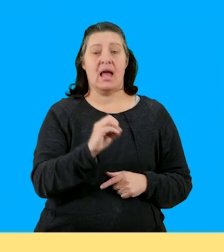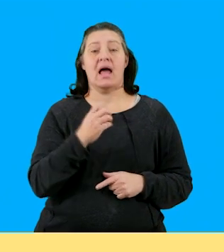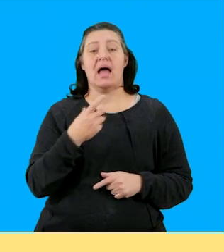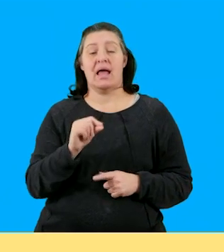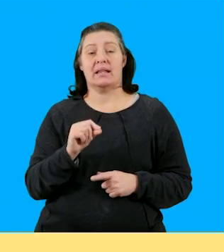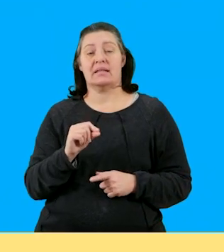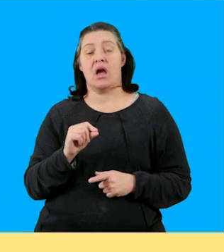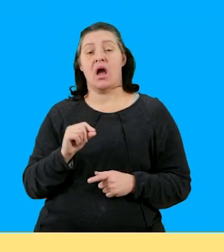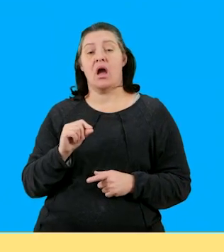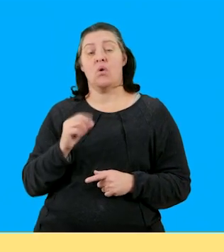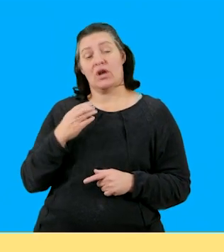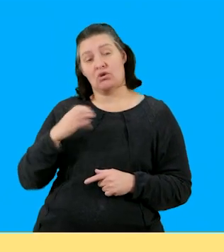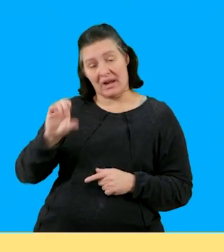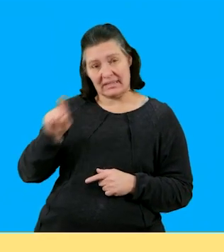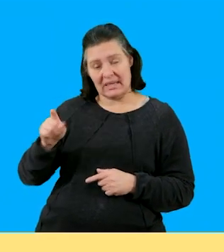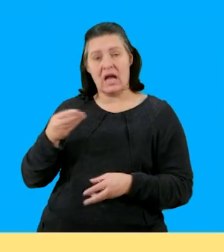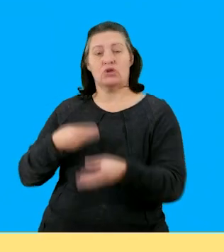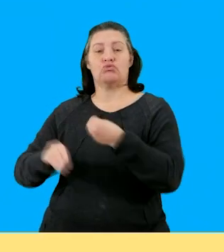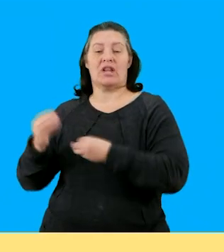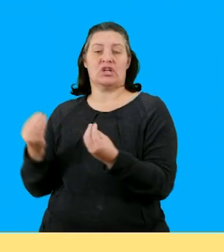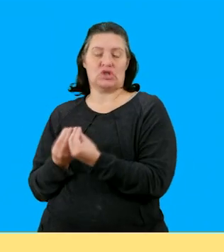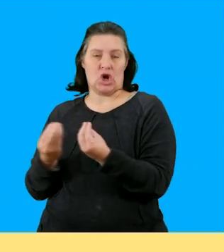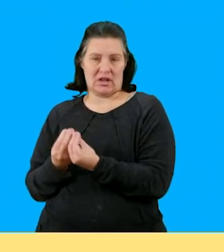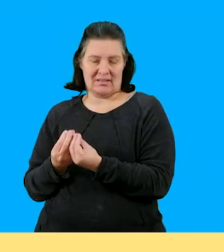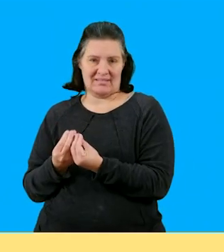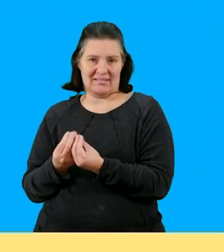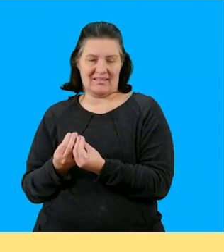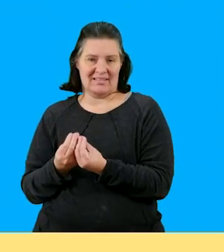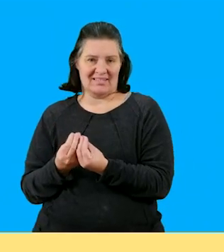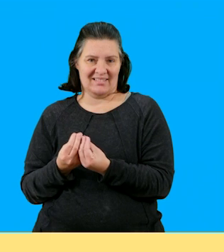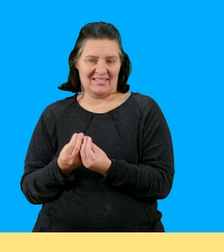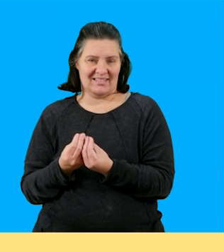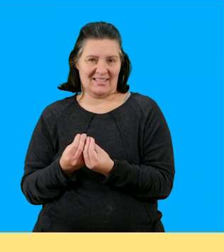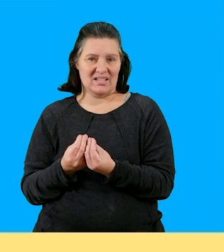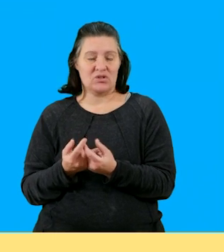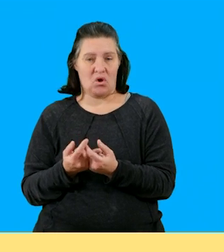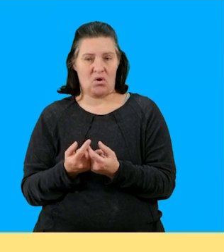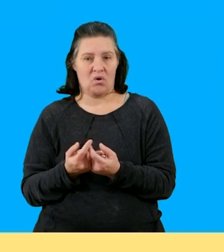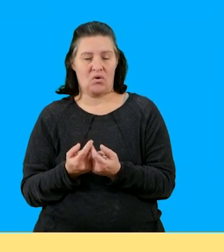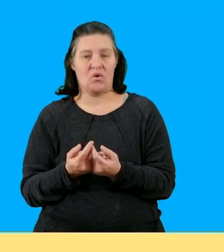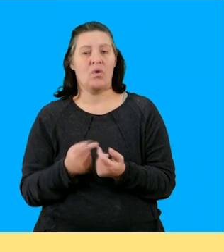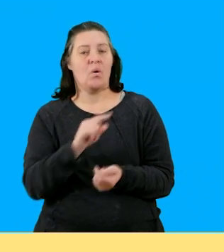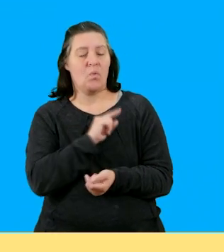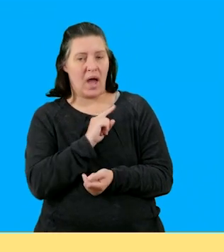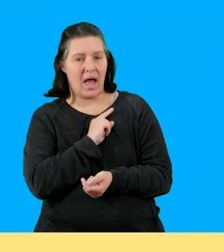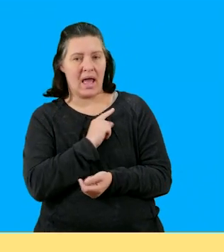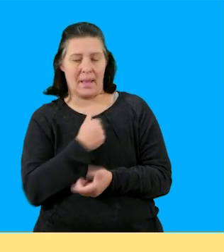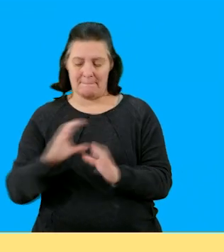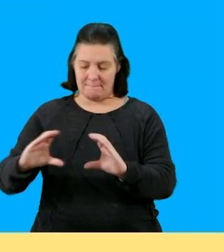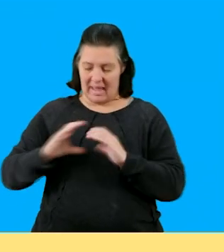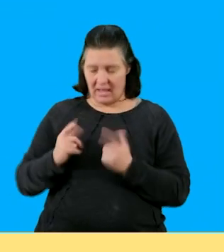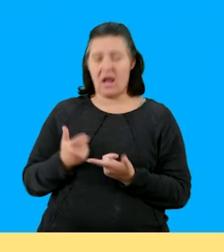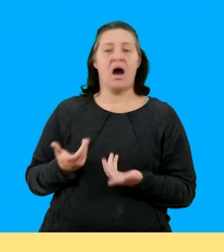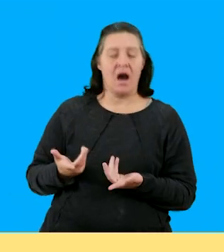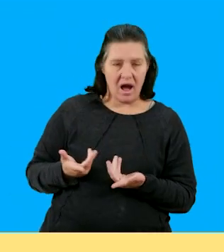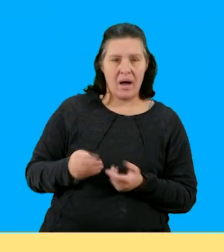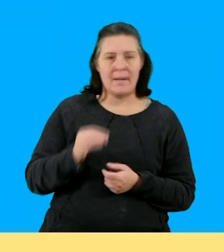deficit. But with a surplus, it is when the physical stock count is more than what the books